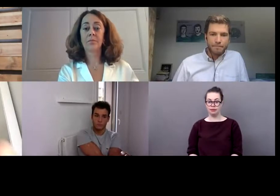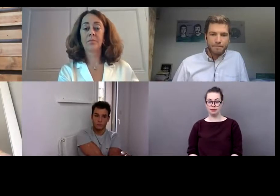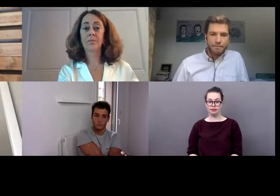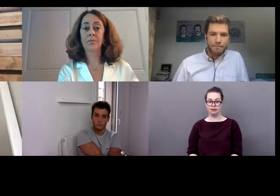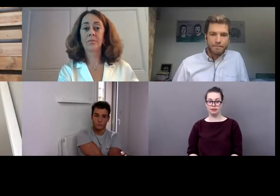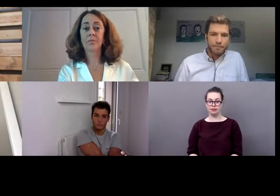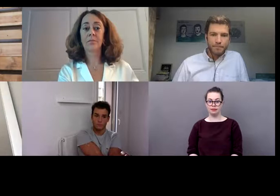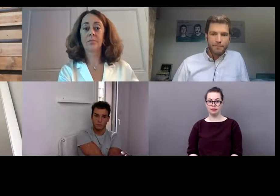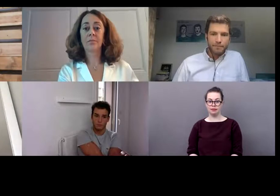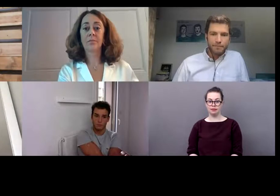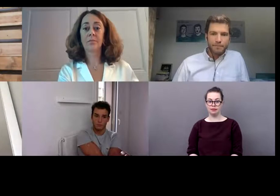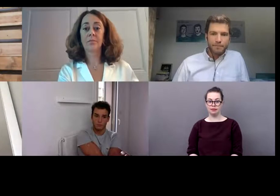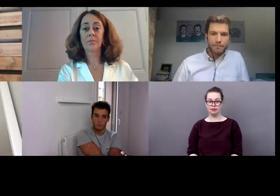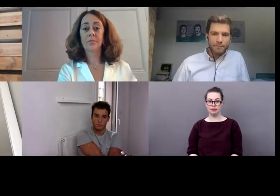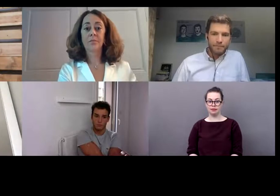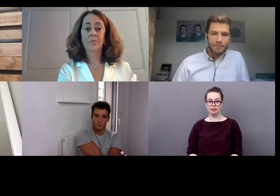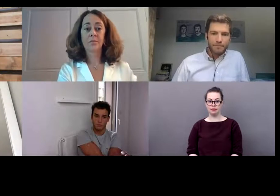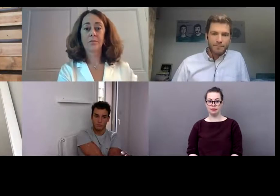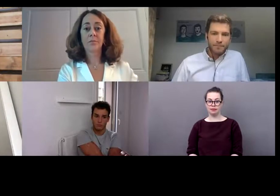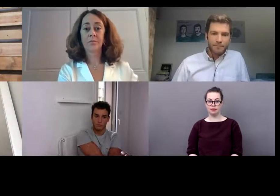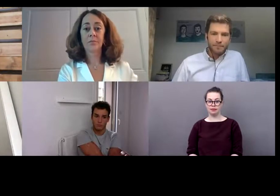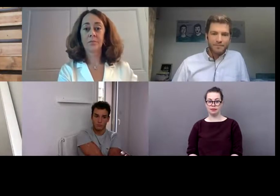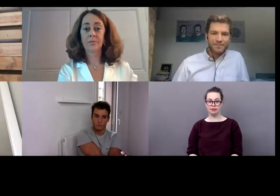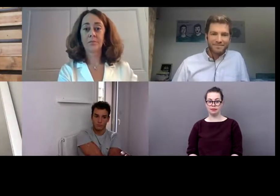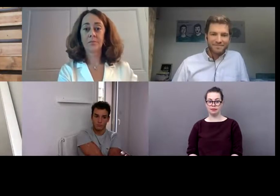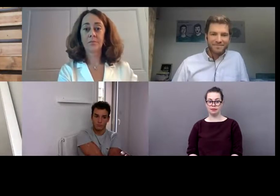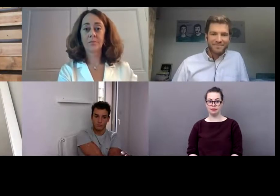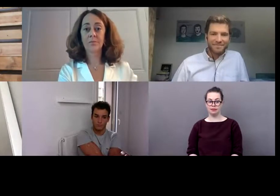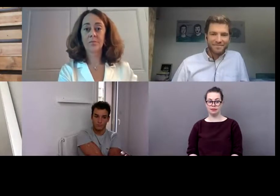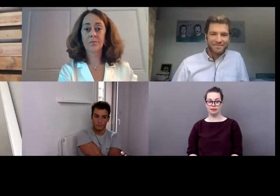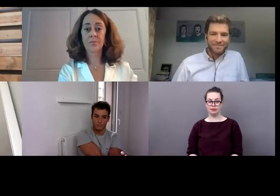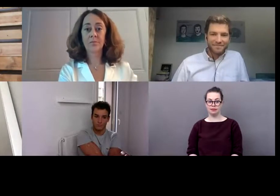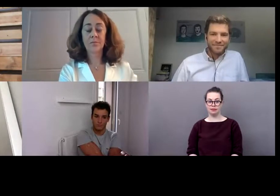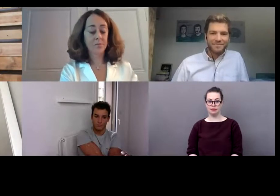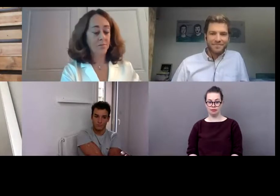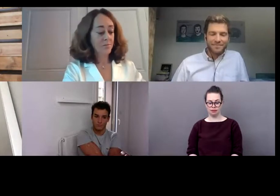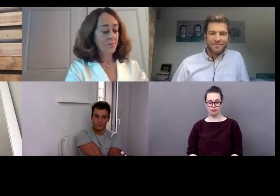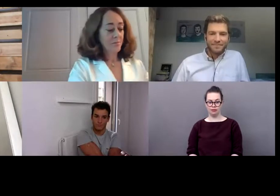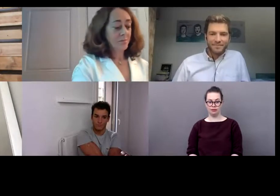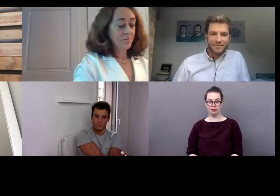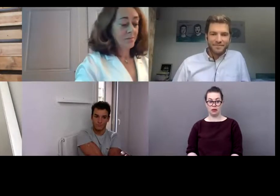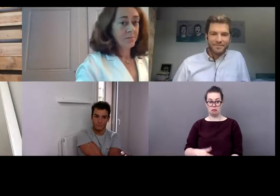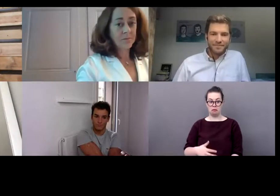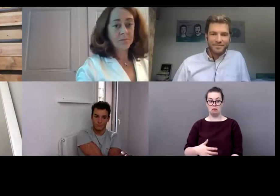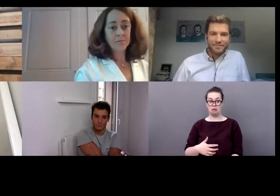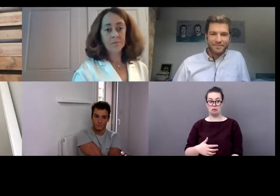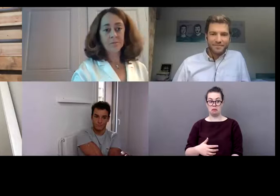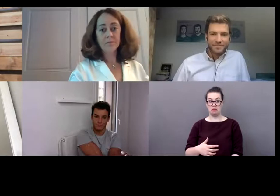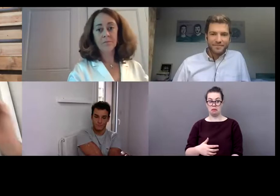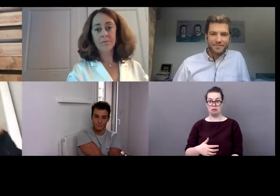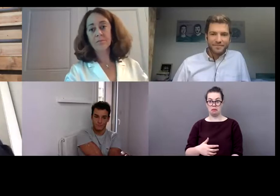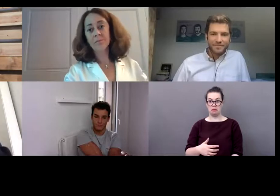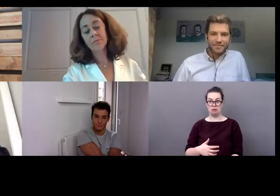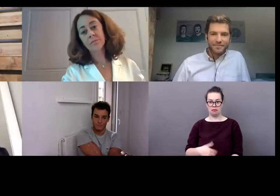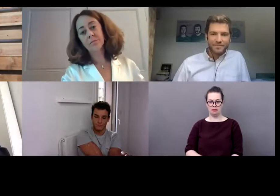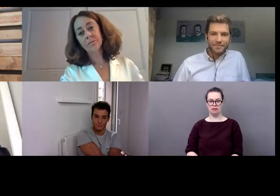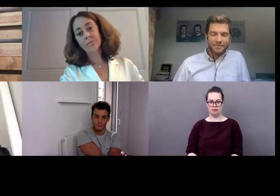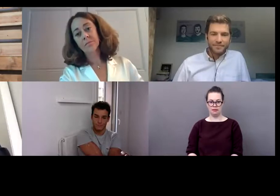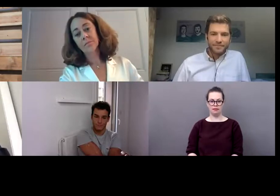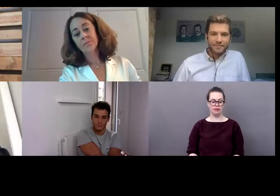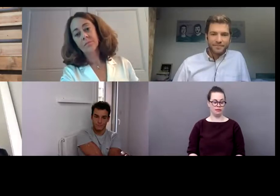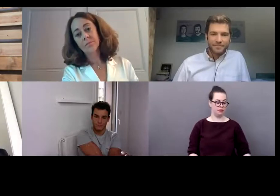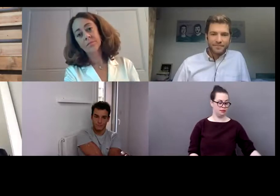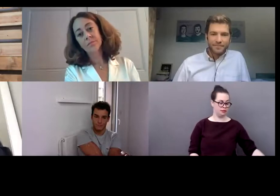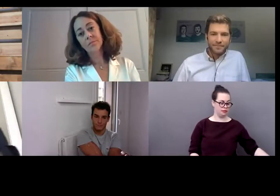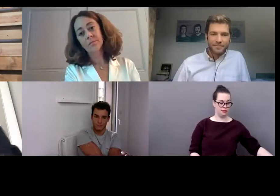i don't know if teo wanted to comment but if i may just follow up on this because i think uh just to follow on what what you've just said